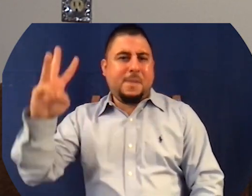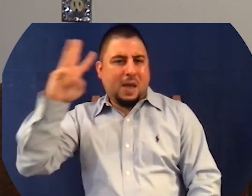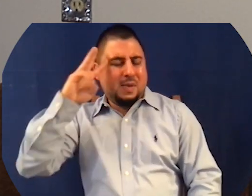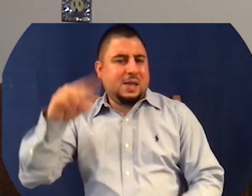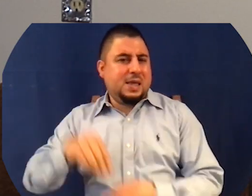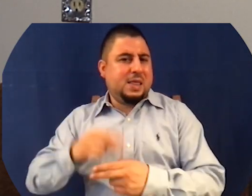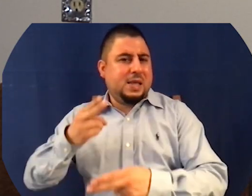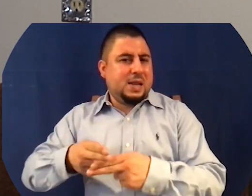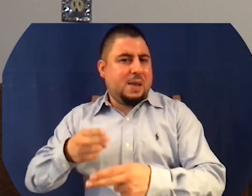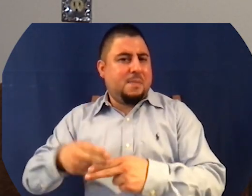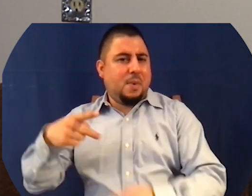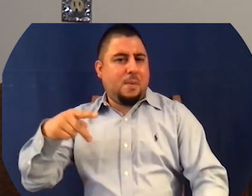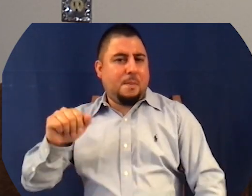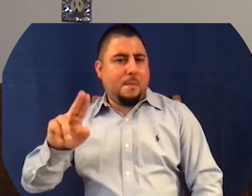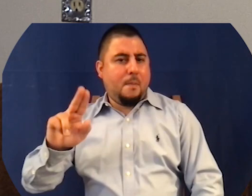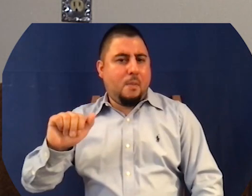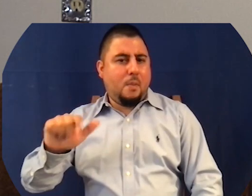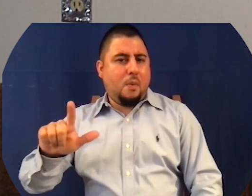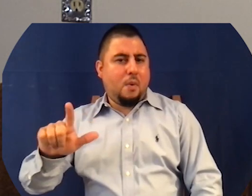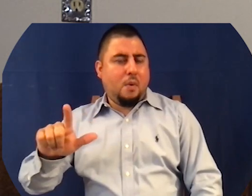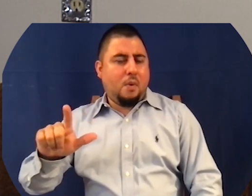baptized in the name of Paul?